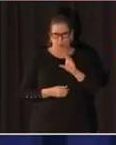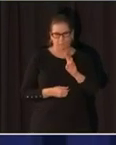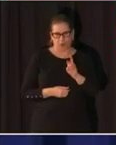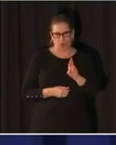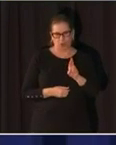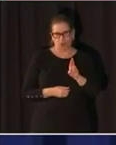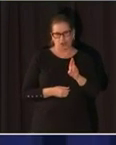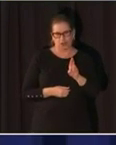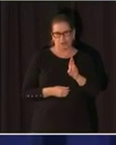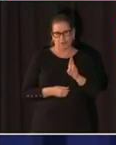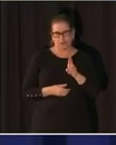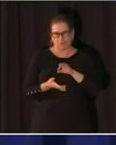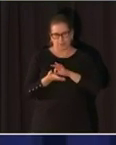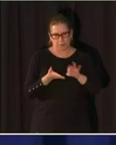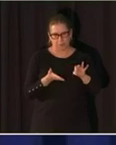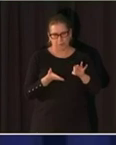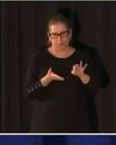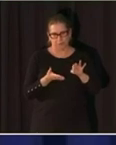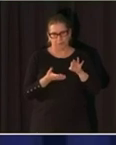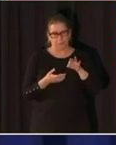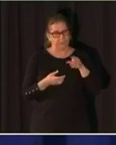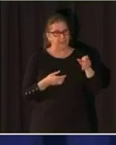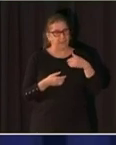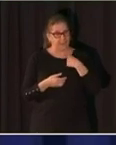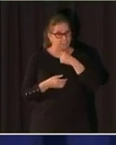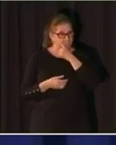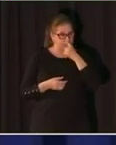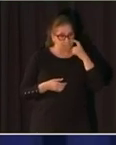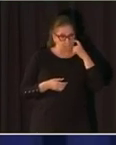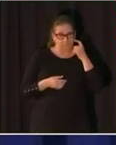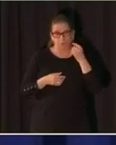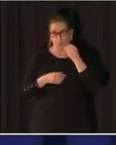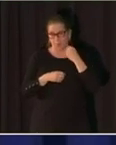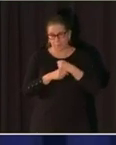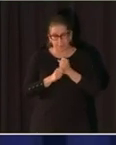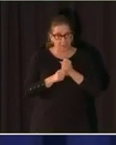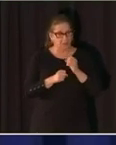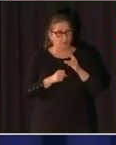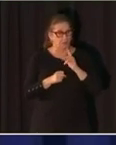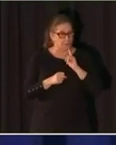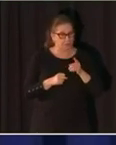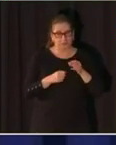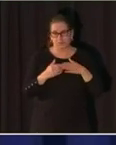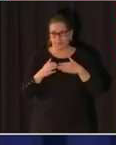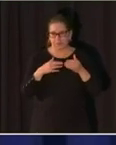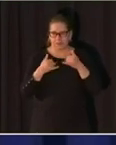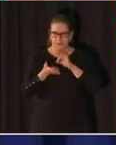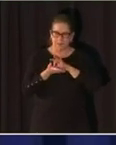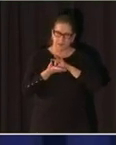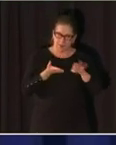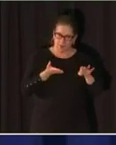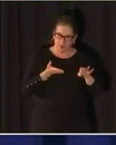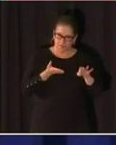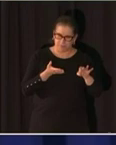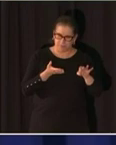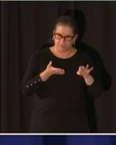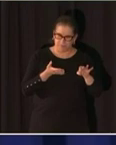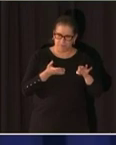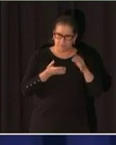guidance. The reason why that is critically important is that the conservation of the